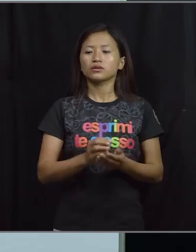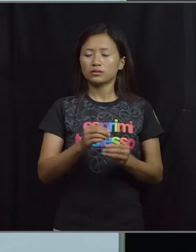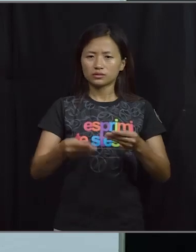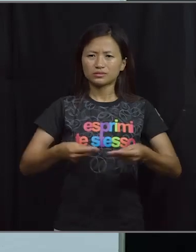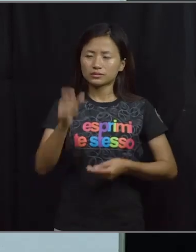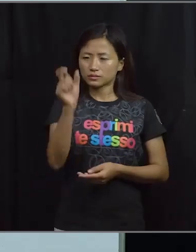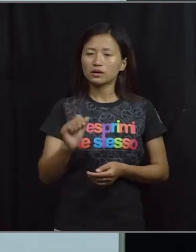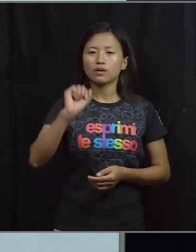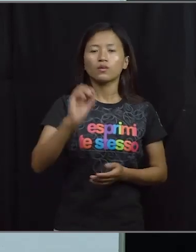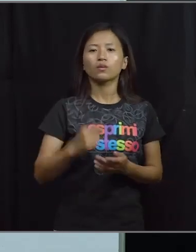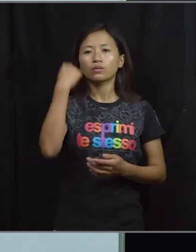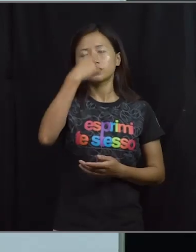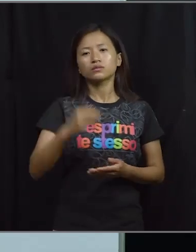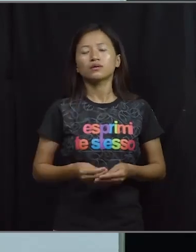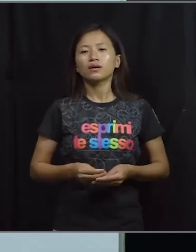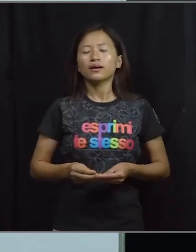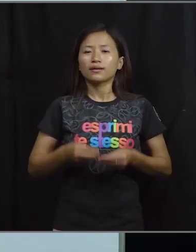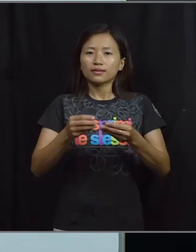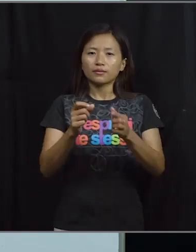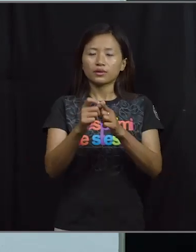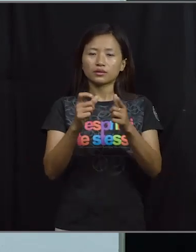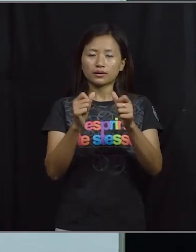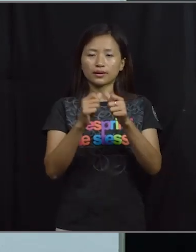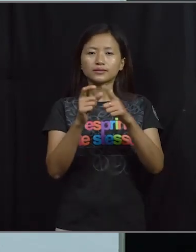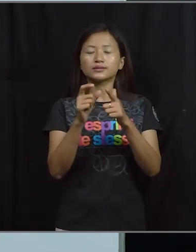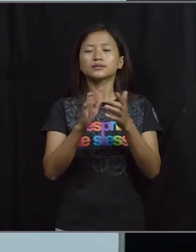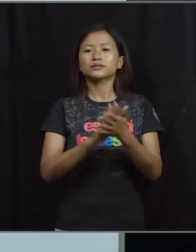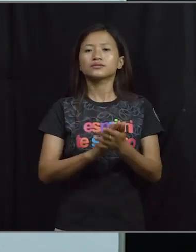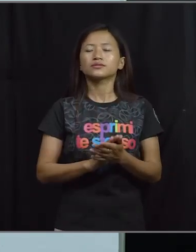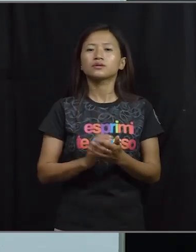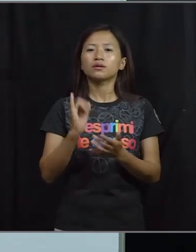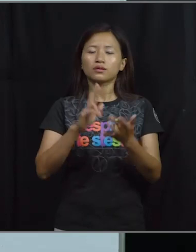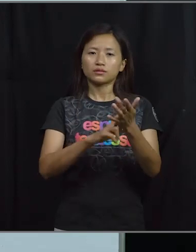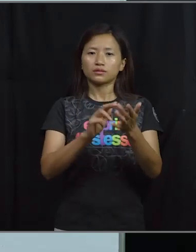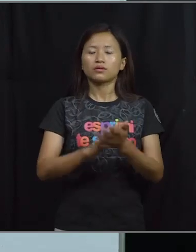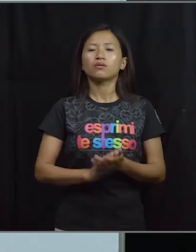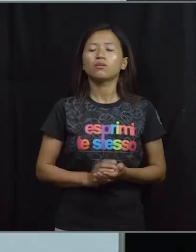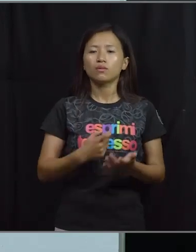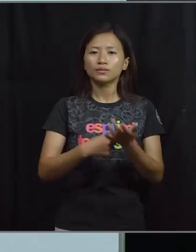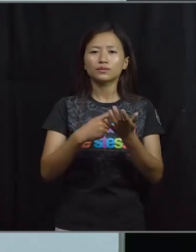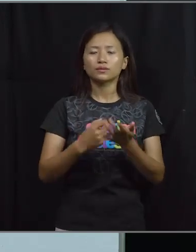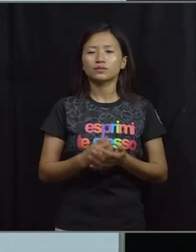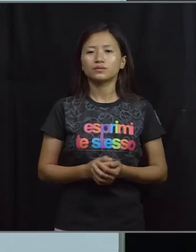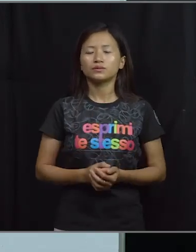those entrepreneurs who adapt and imitate the innovative entrepreneurs or the